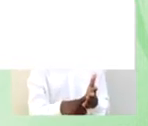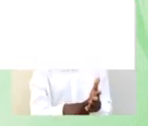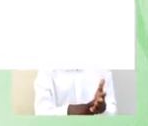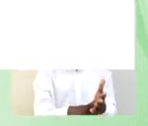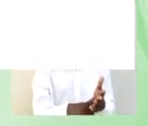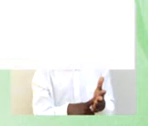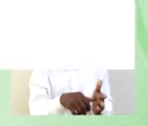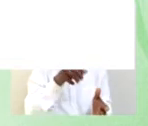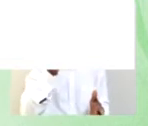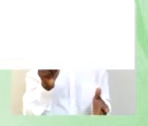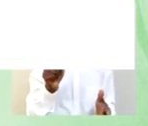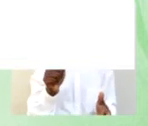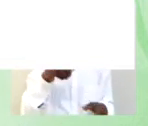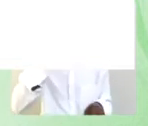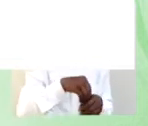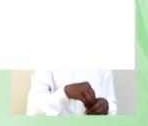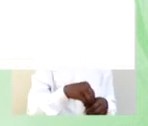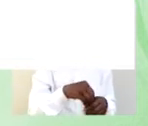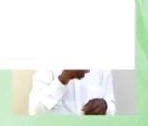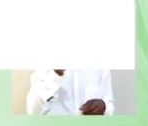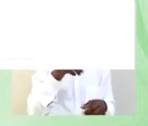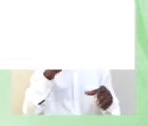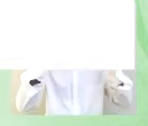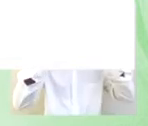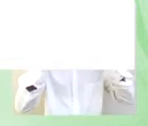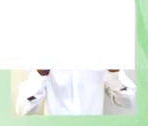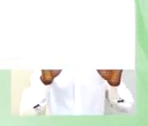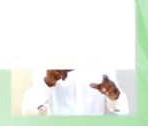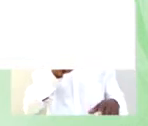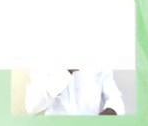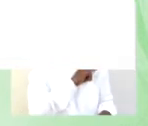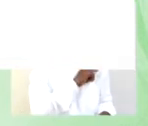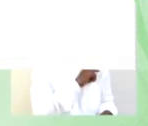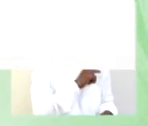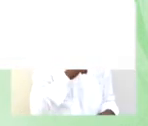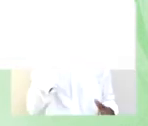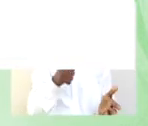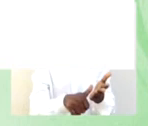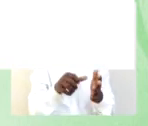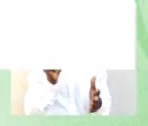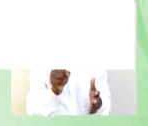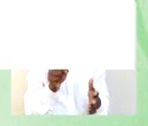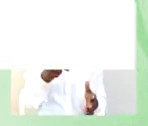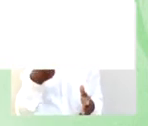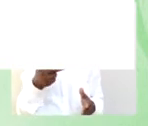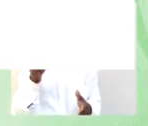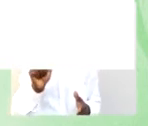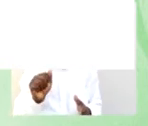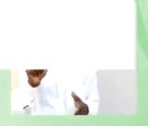letter A in wonder, quality.